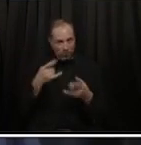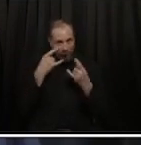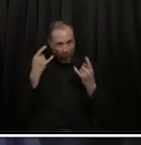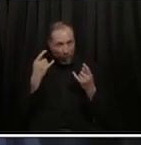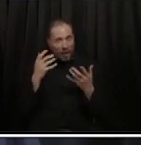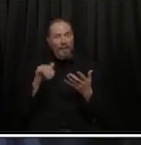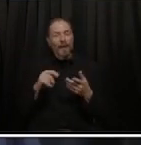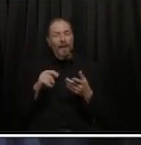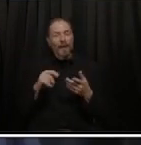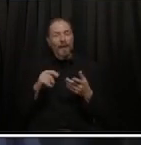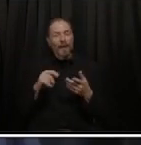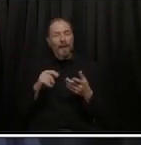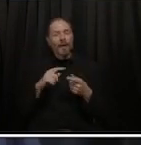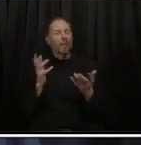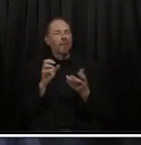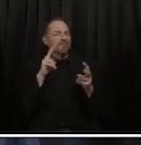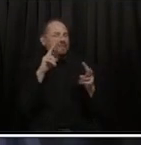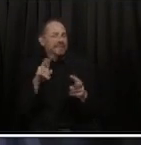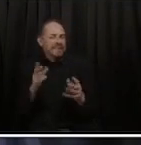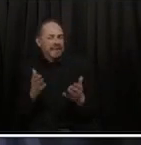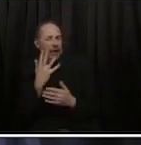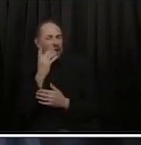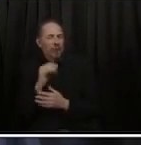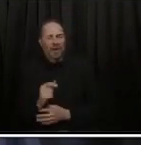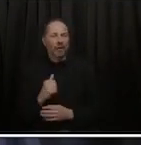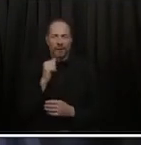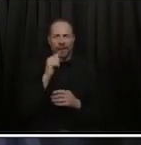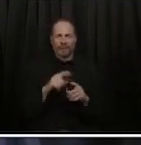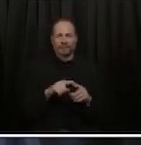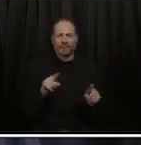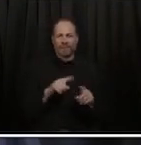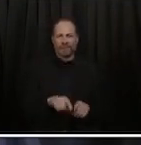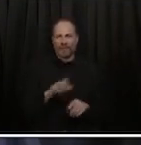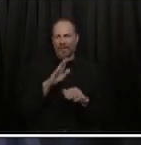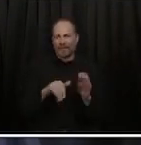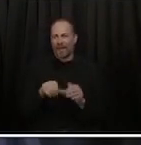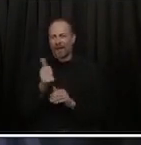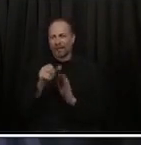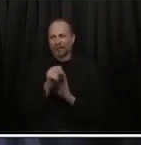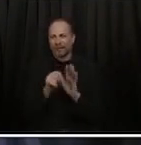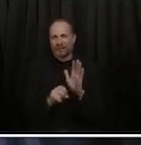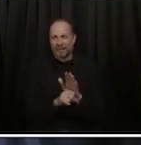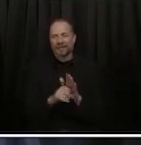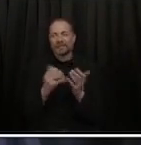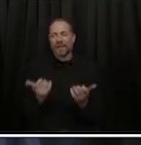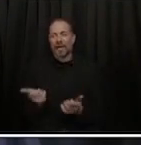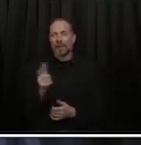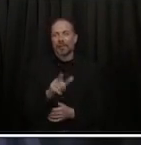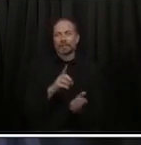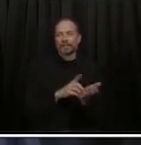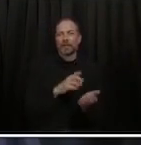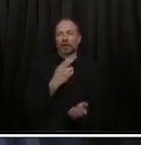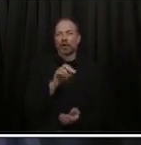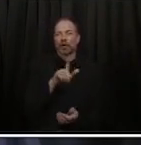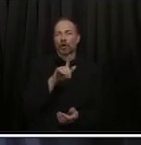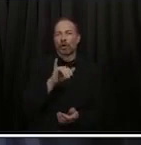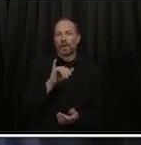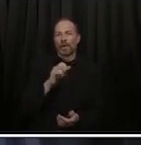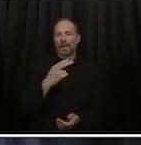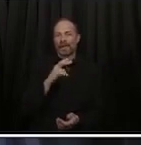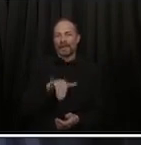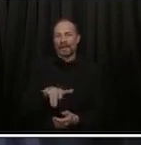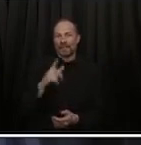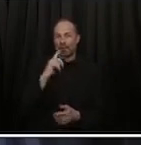curves that we've seen in Colorado are not terribly different from those that have occurred in other states and countries. And I'll turn it over to Dr. Hurley for the other question.